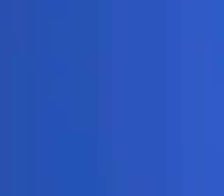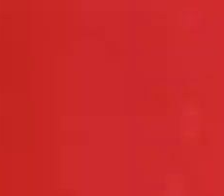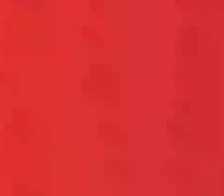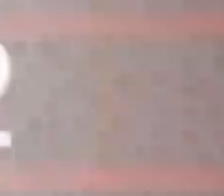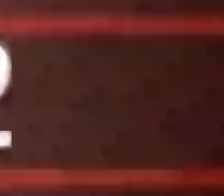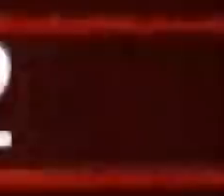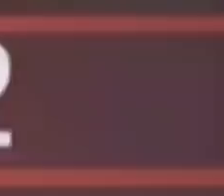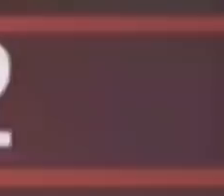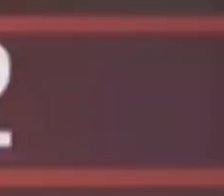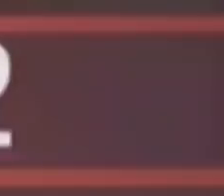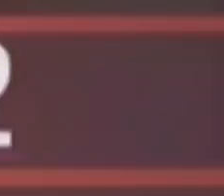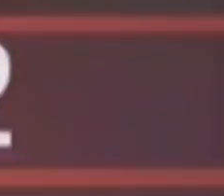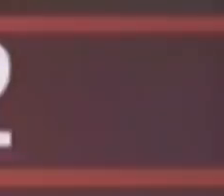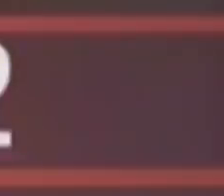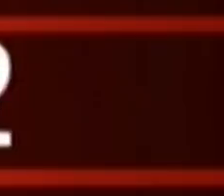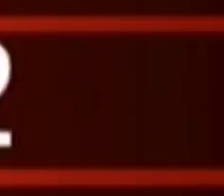thing which